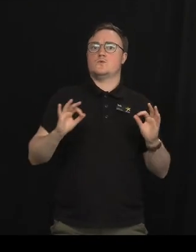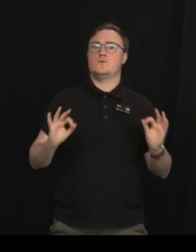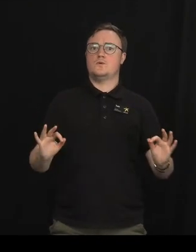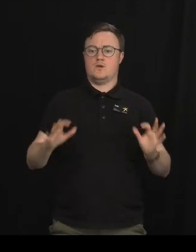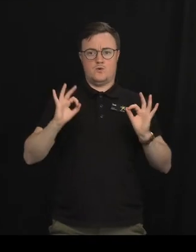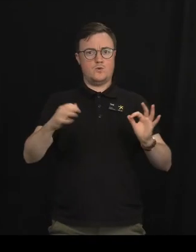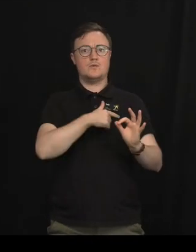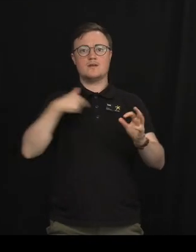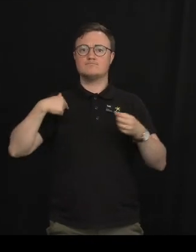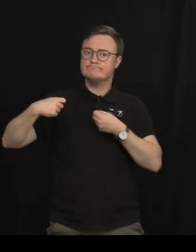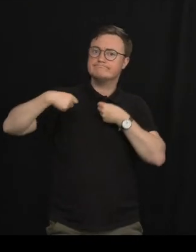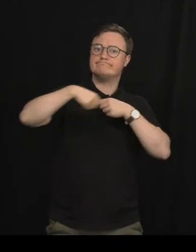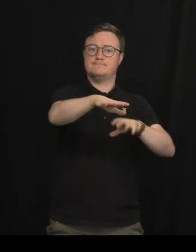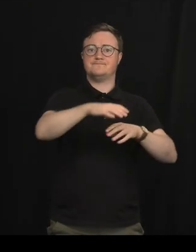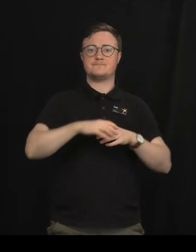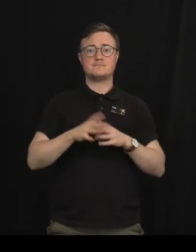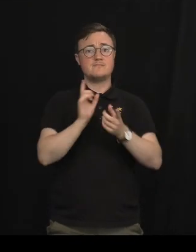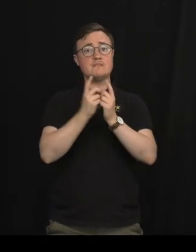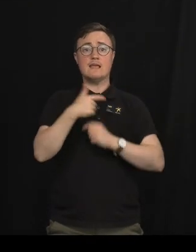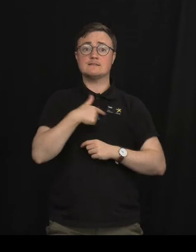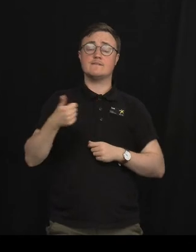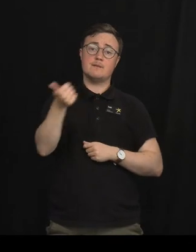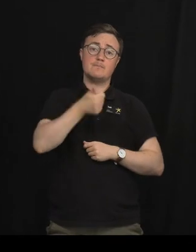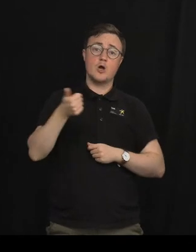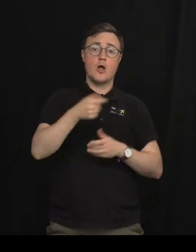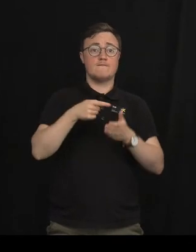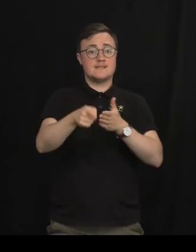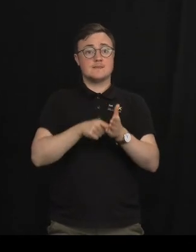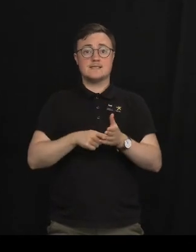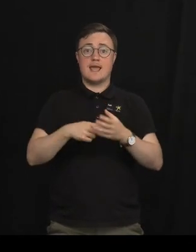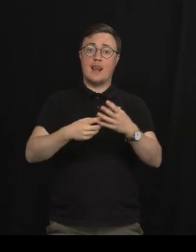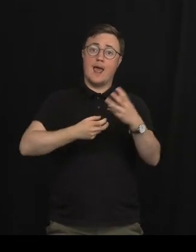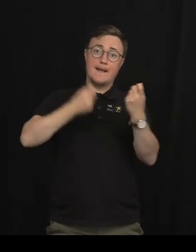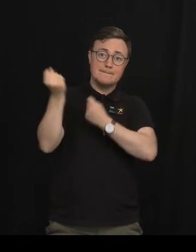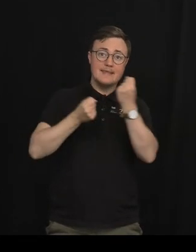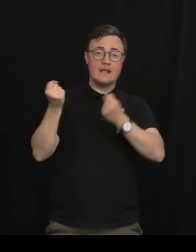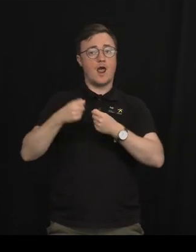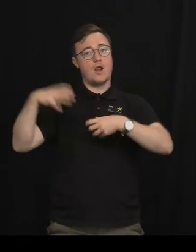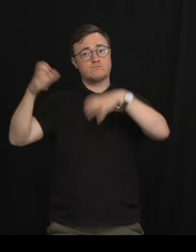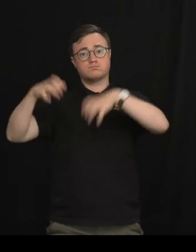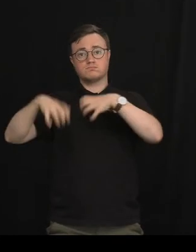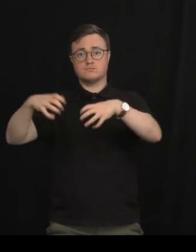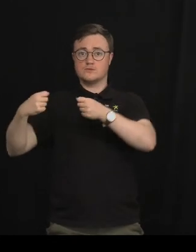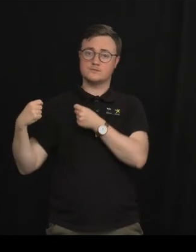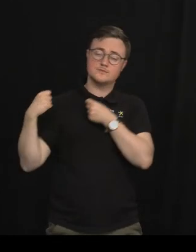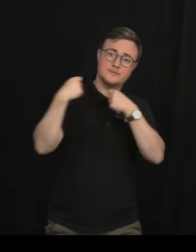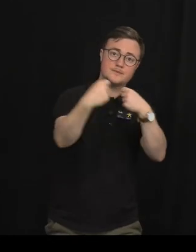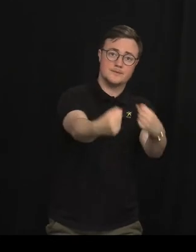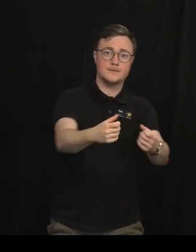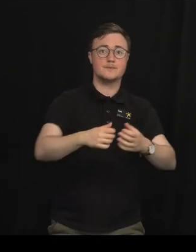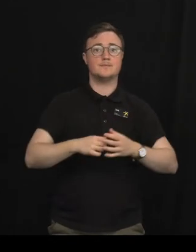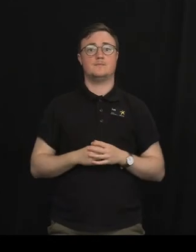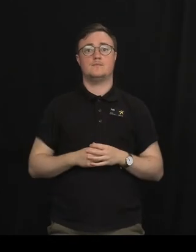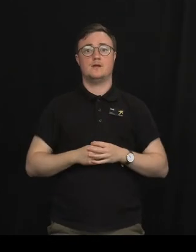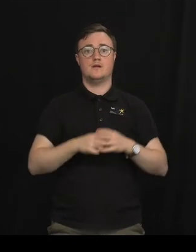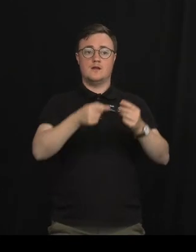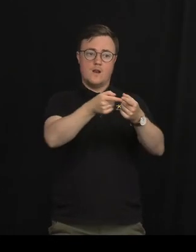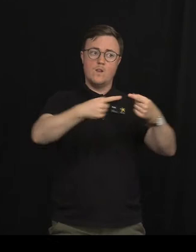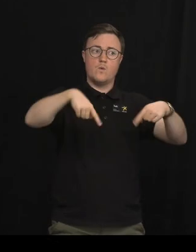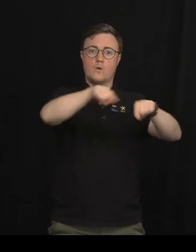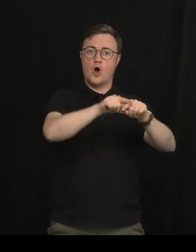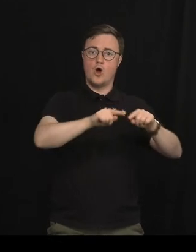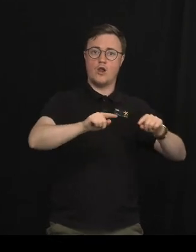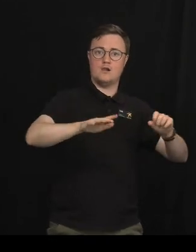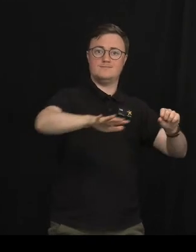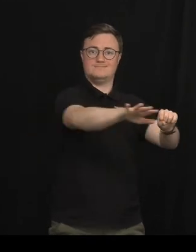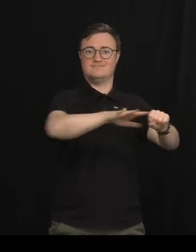normally maybe are at the stage where we can vaccinate small babies and where the mothers trust the organization locally. But instead,